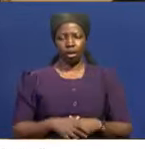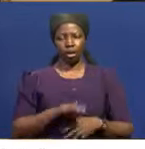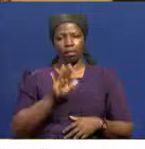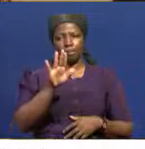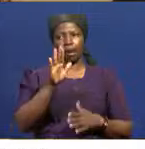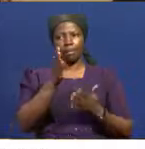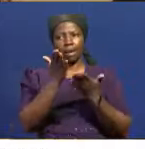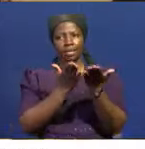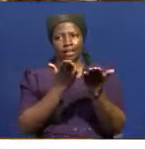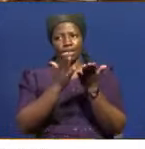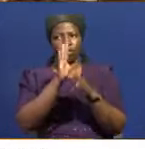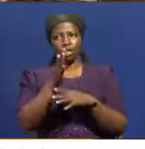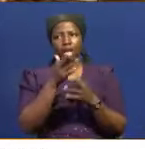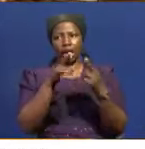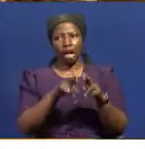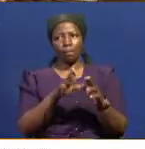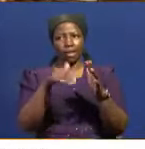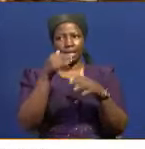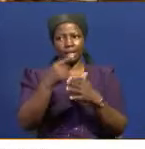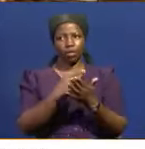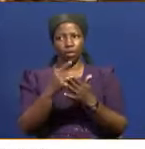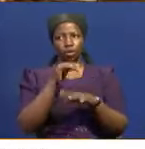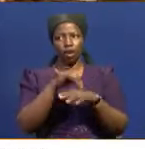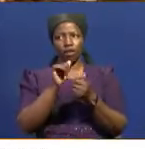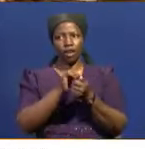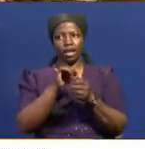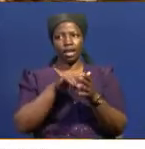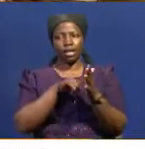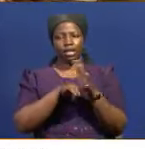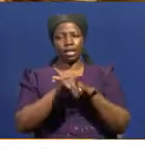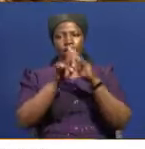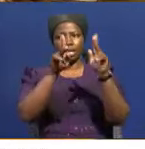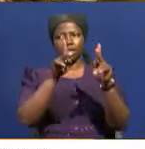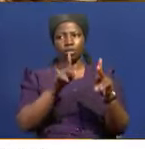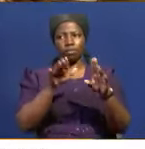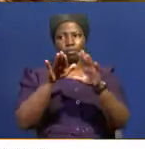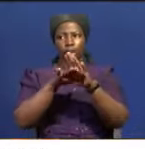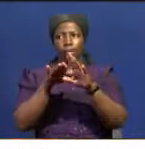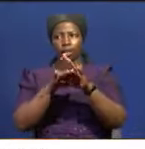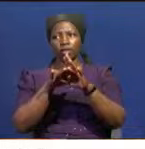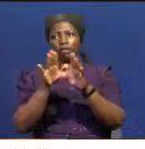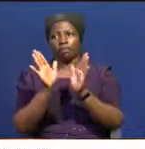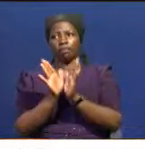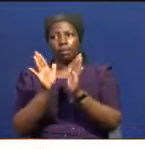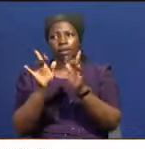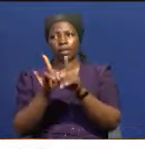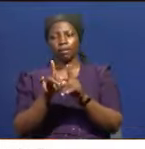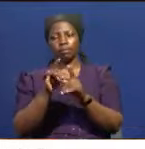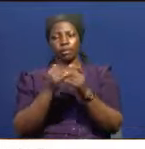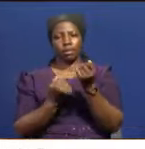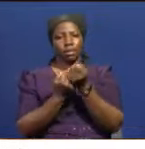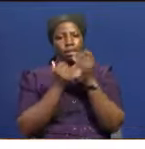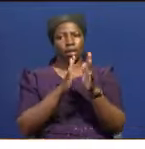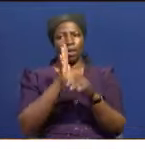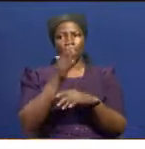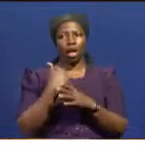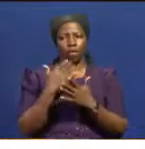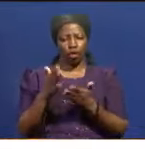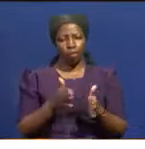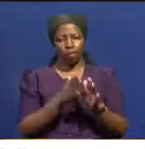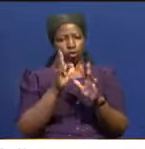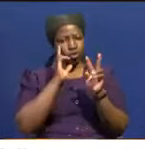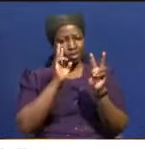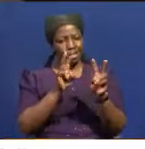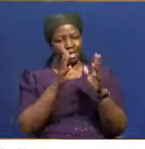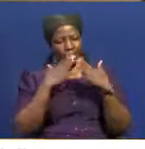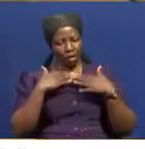be held on Friday next week in Kisumu, and thereafter, members of public and Austin fans will have a chance to view the body and pay